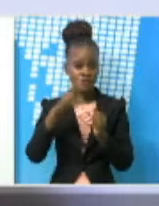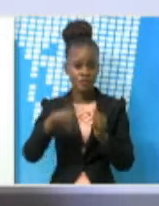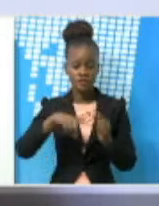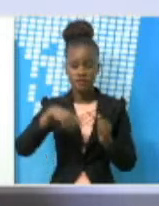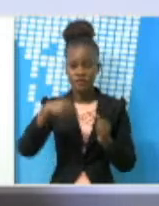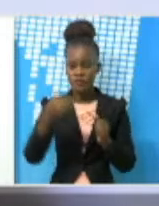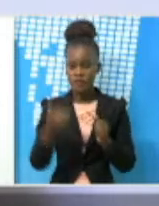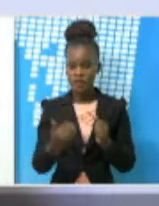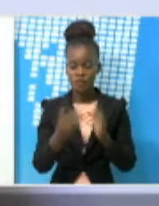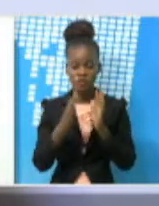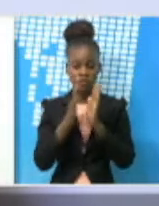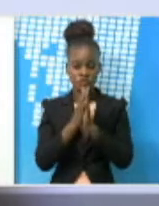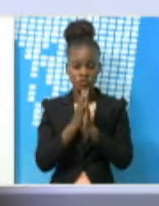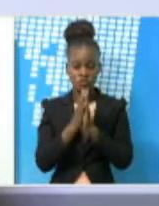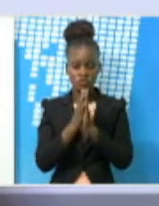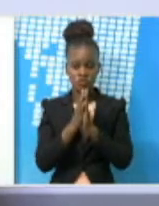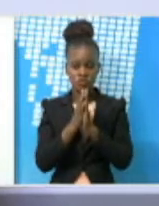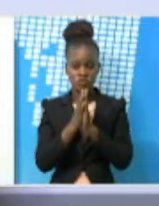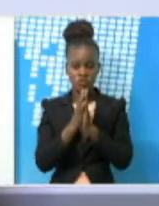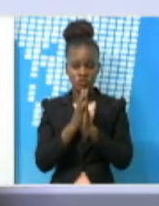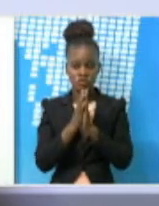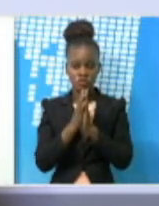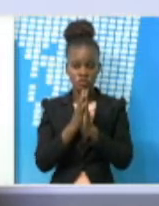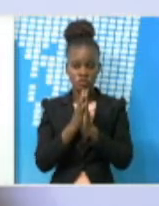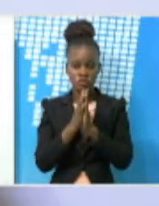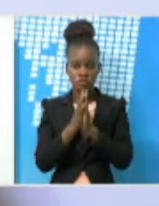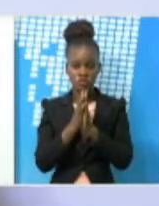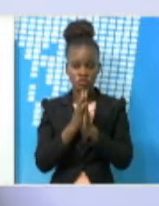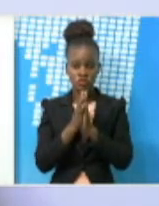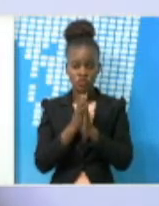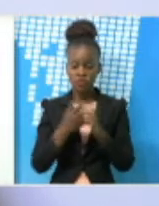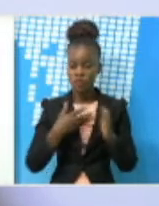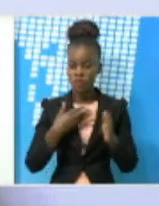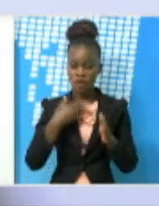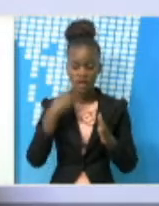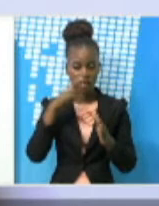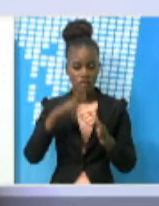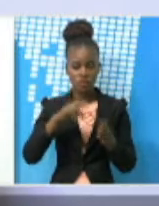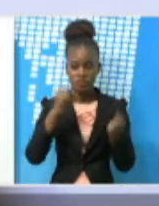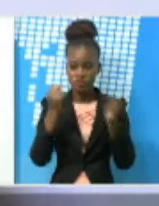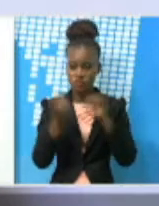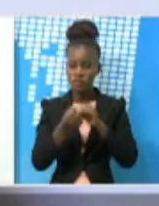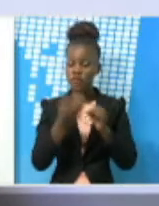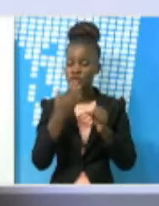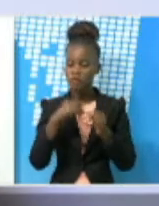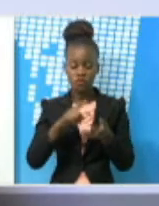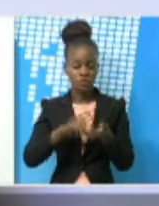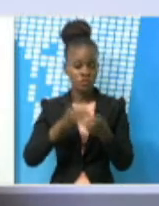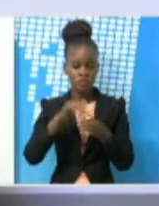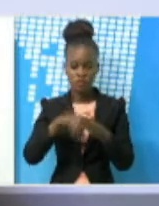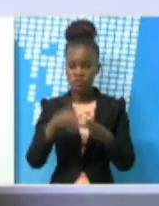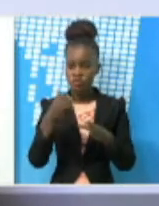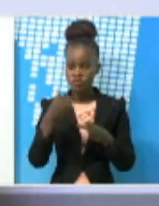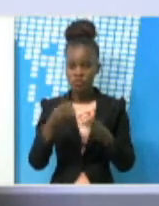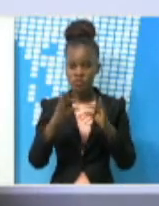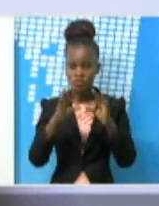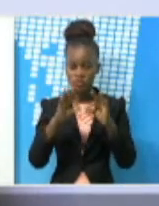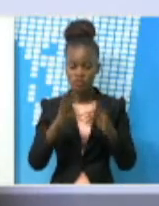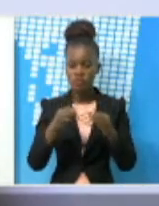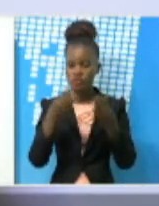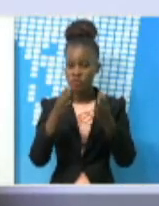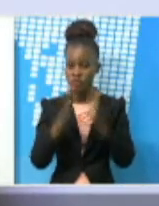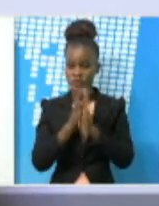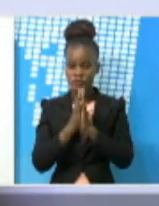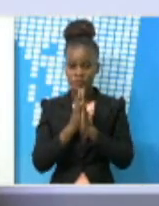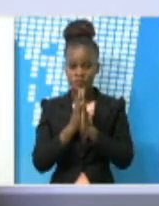system to finance climate change. We would like to tap into these resources. So we put up a